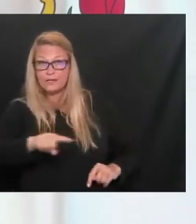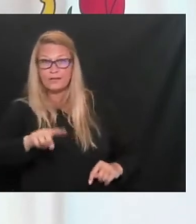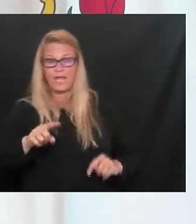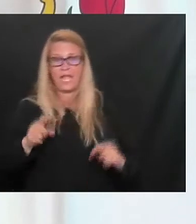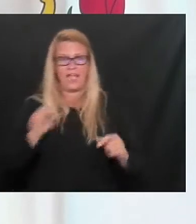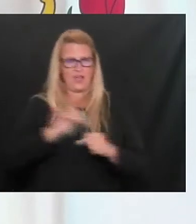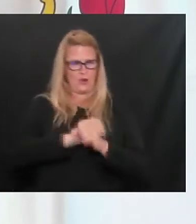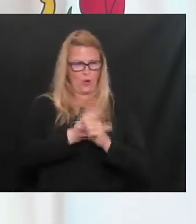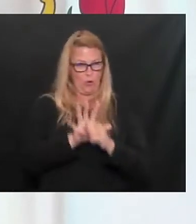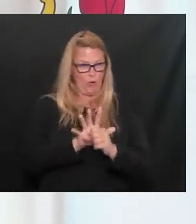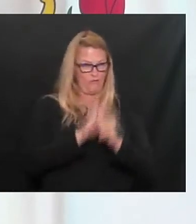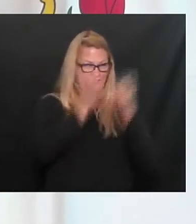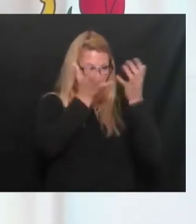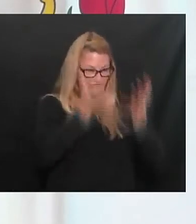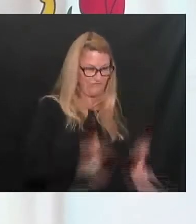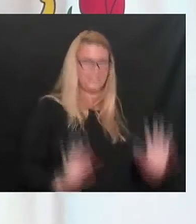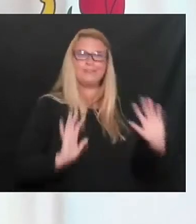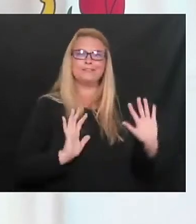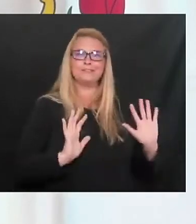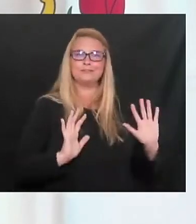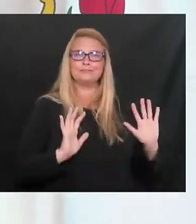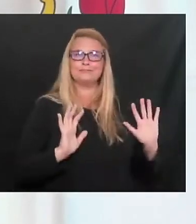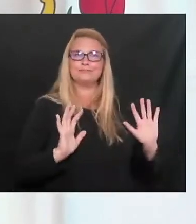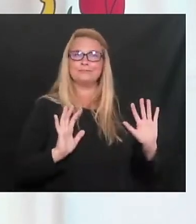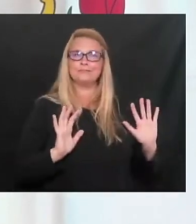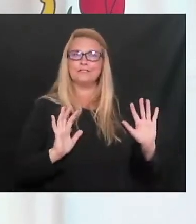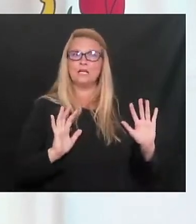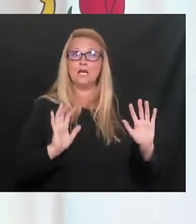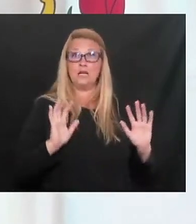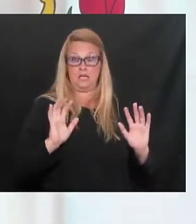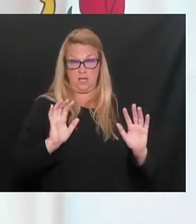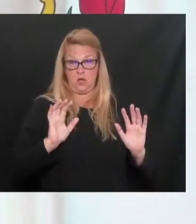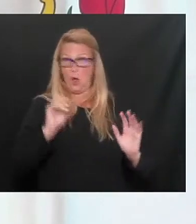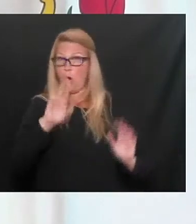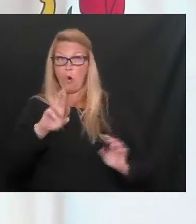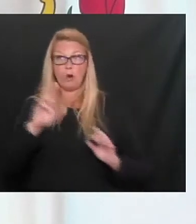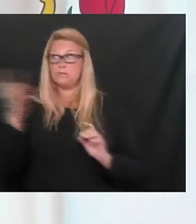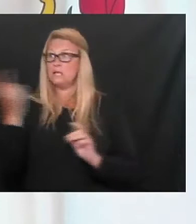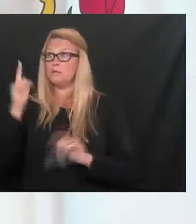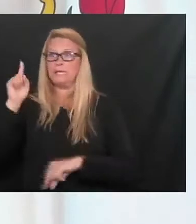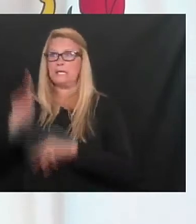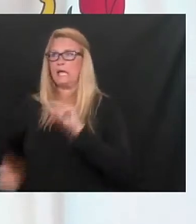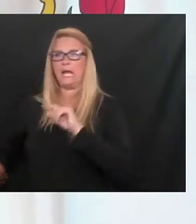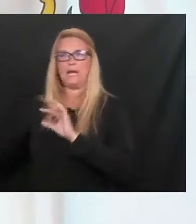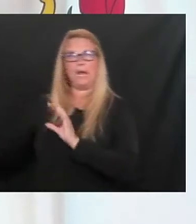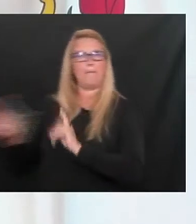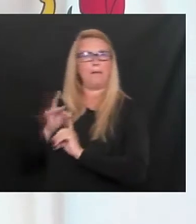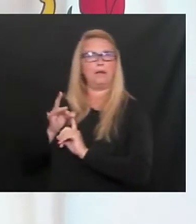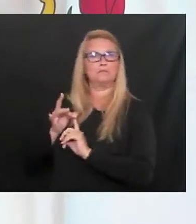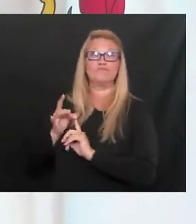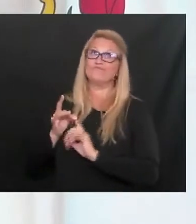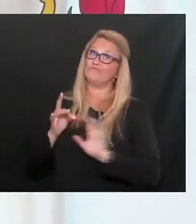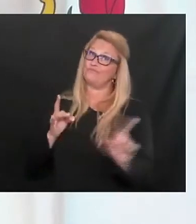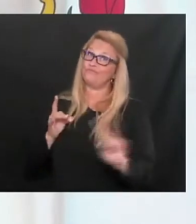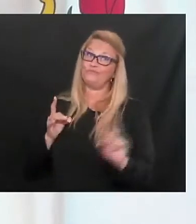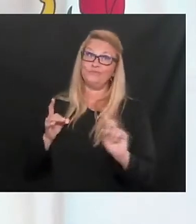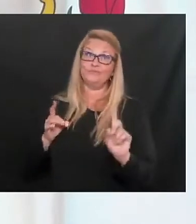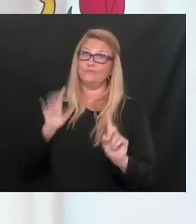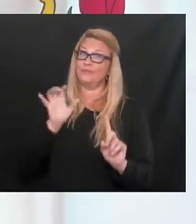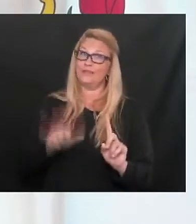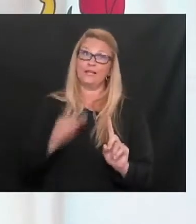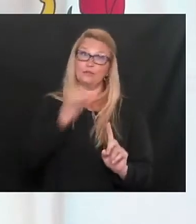and over and a variant can't whiplash on us or whatever it may be, you're believing something that's plain